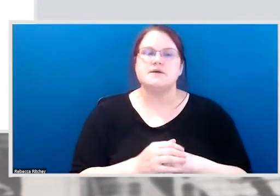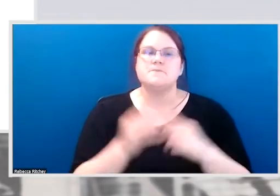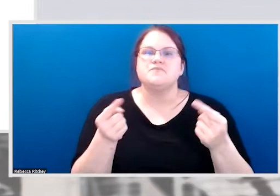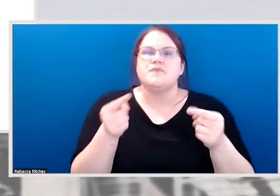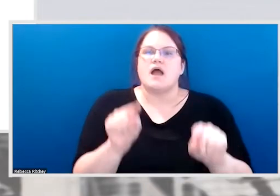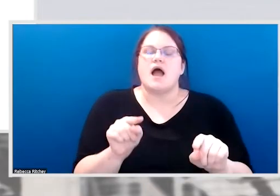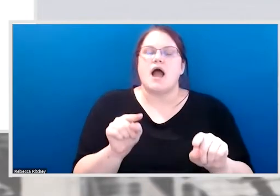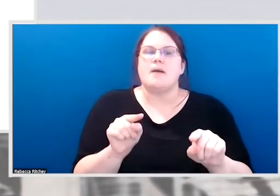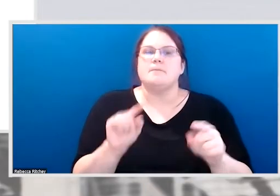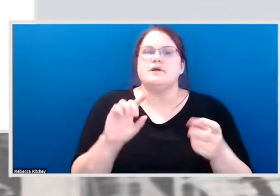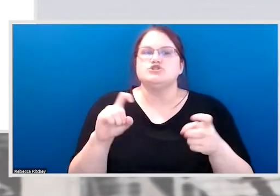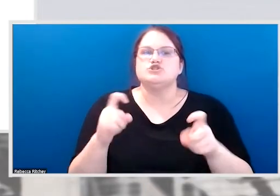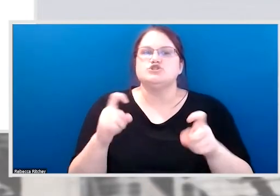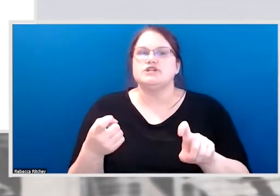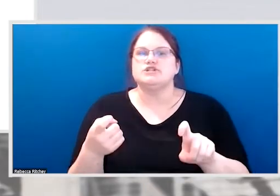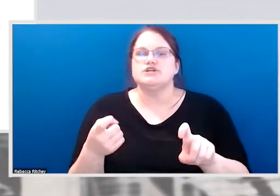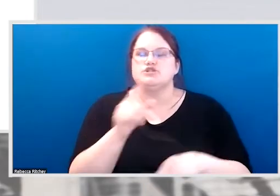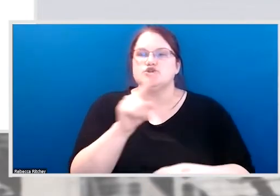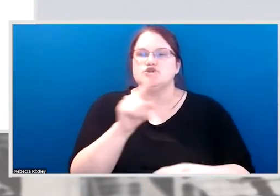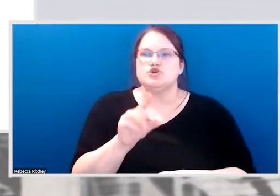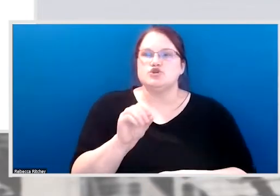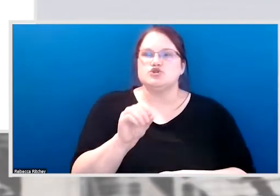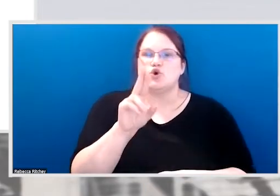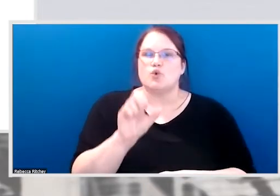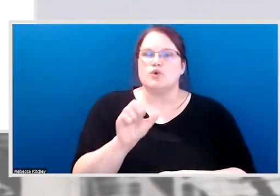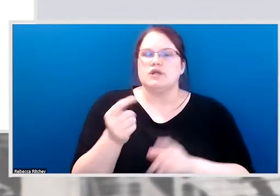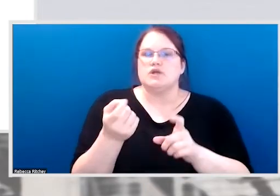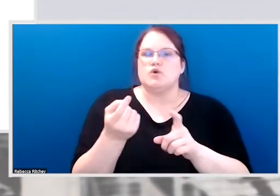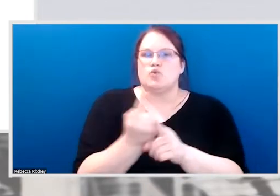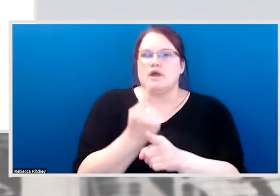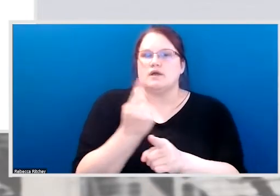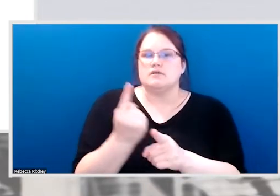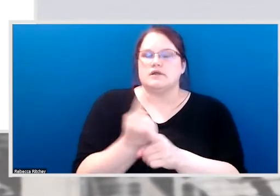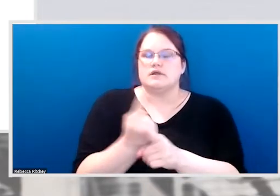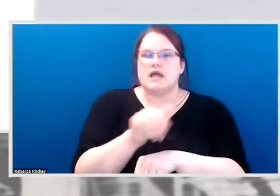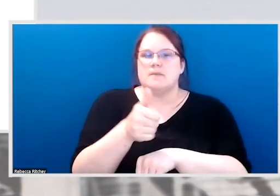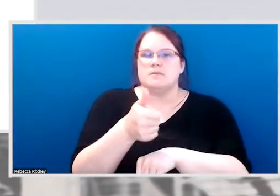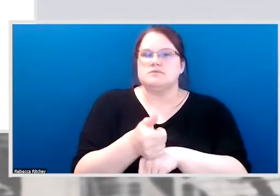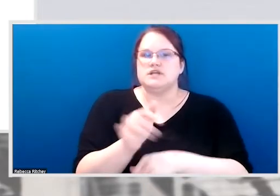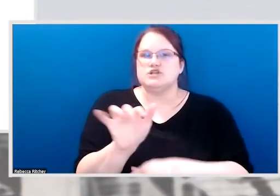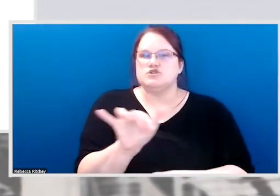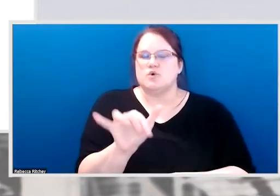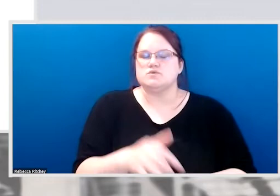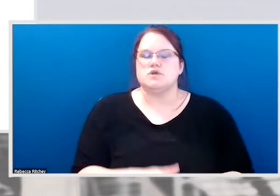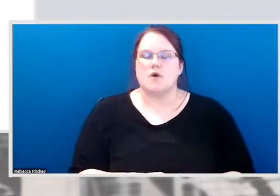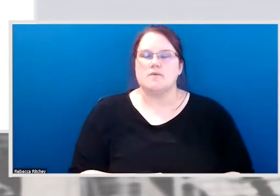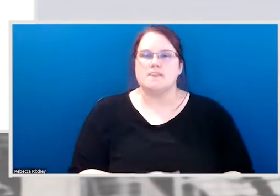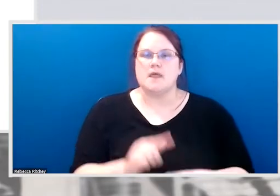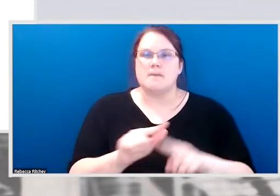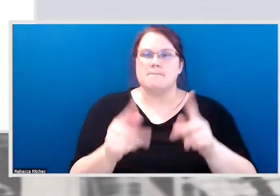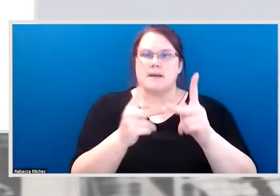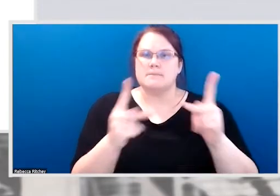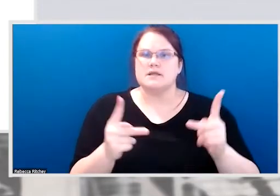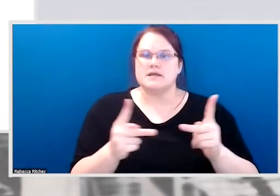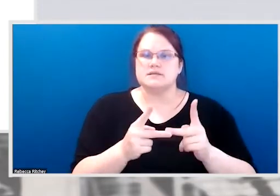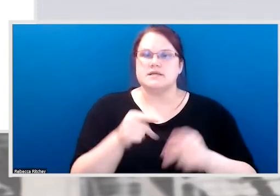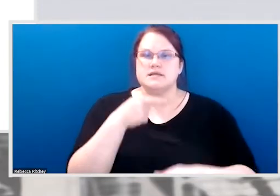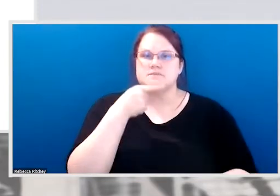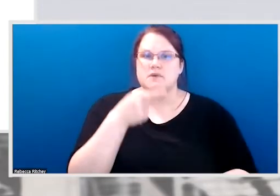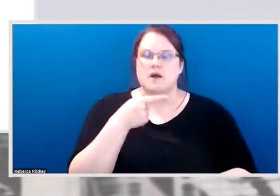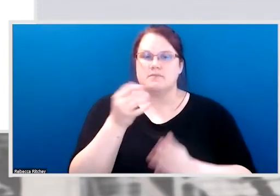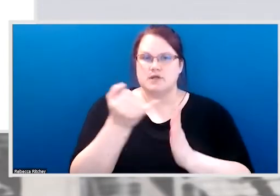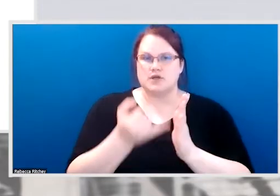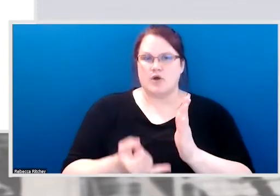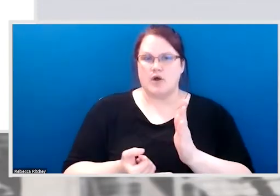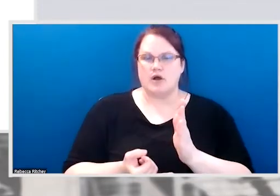in changes that we make to our zoning regulations, and in some cases, actual implementation. Although, places like our Public Art and Civic Design Division